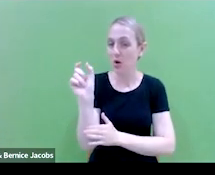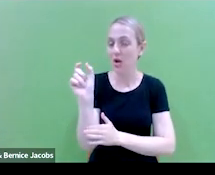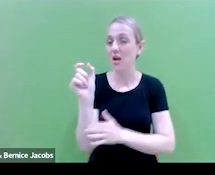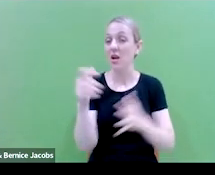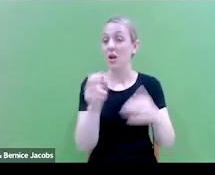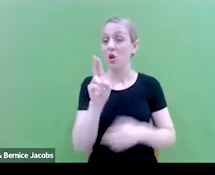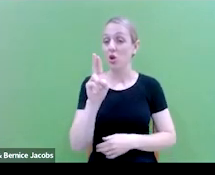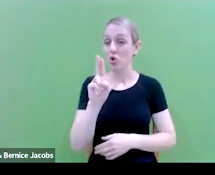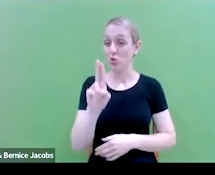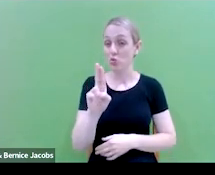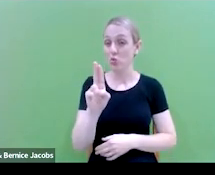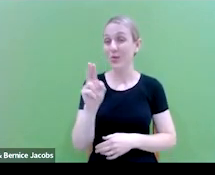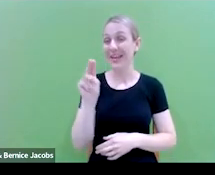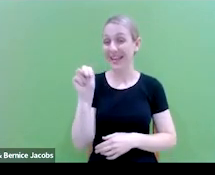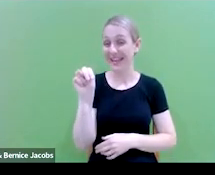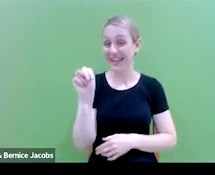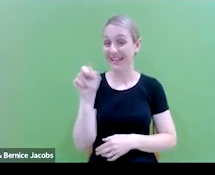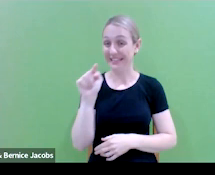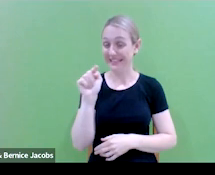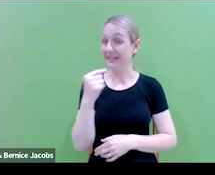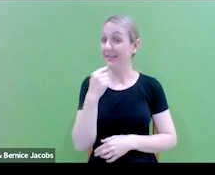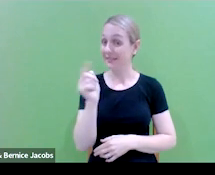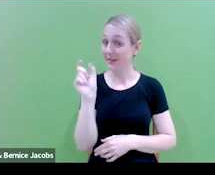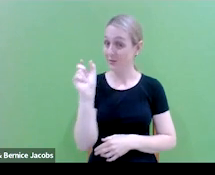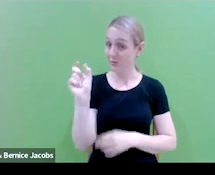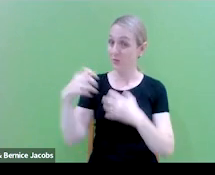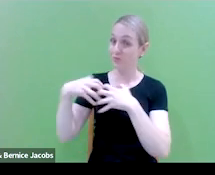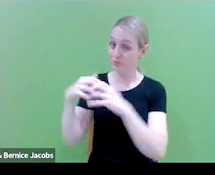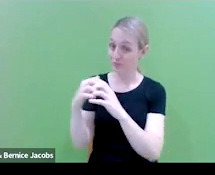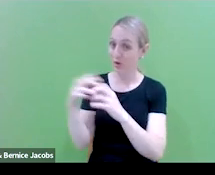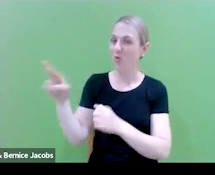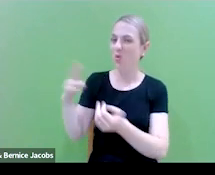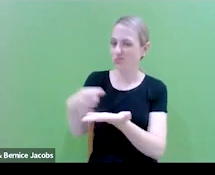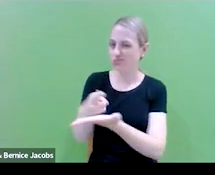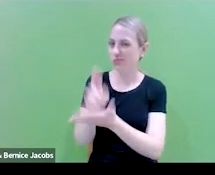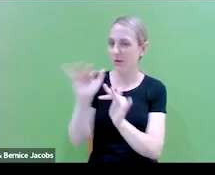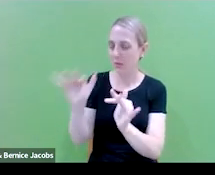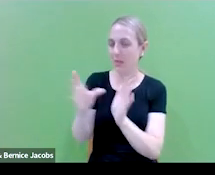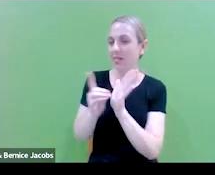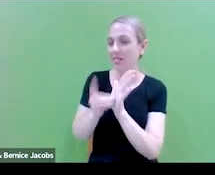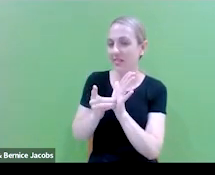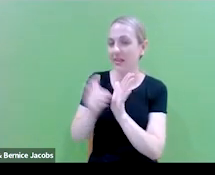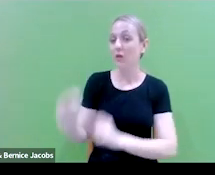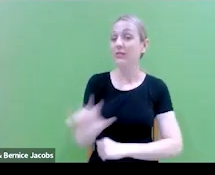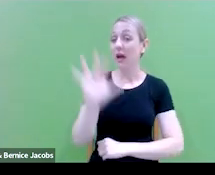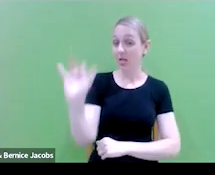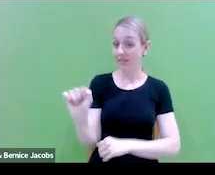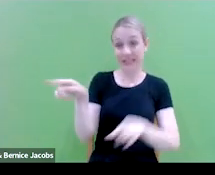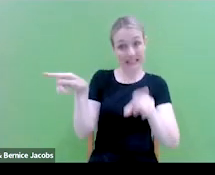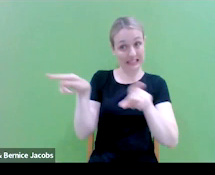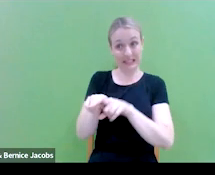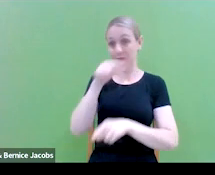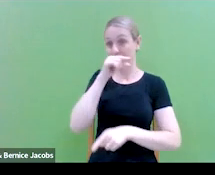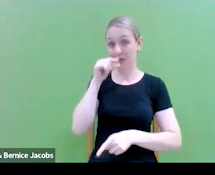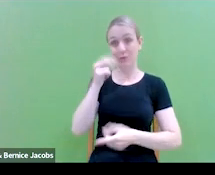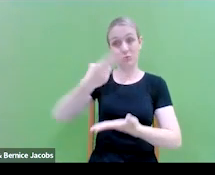Nations Convention on the Rights of Persons with Disabilities. So South Africa signed that. Okay, so the convention